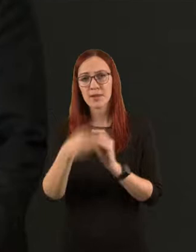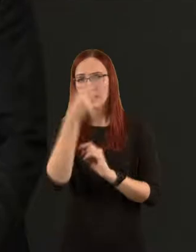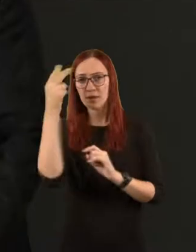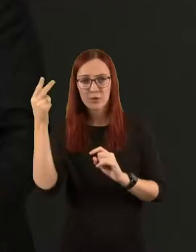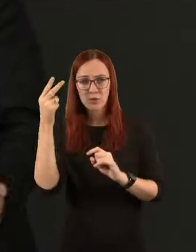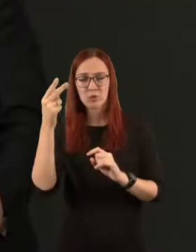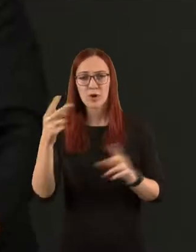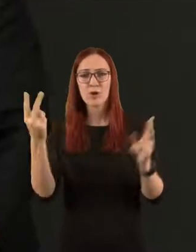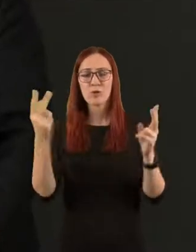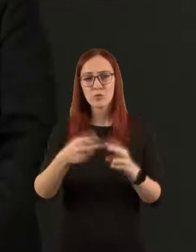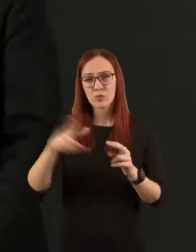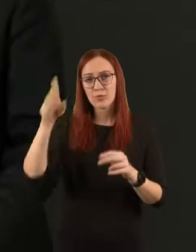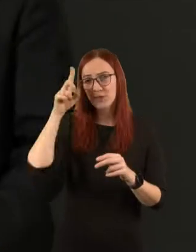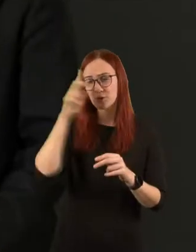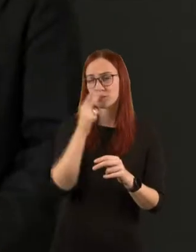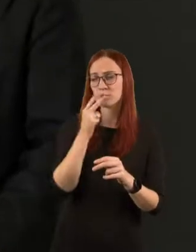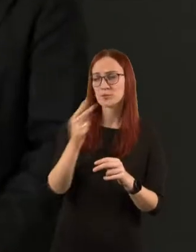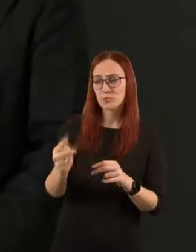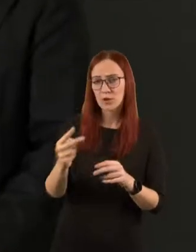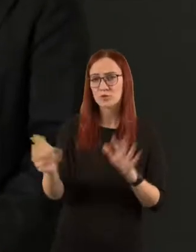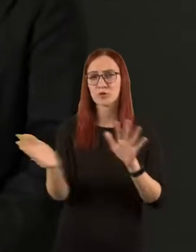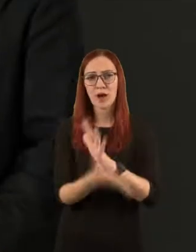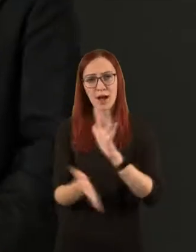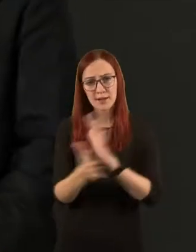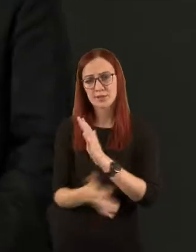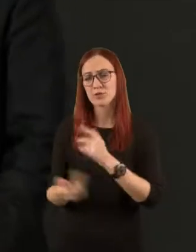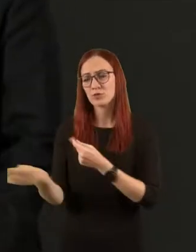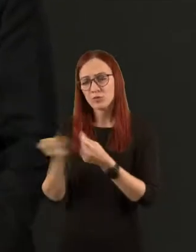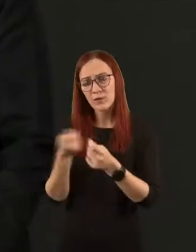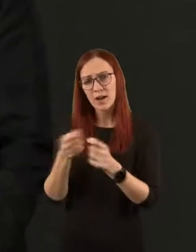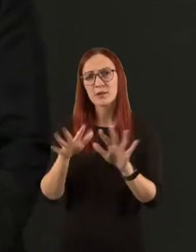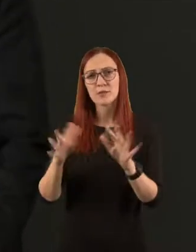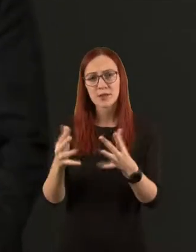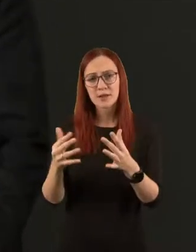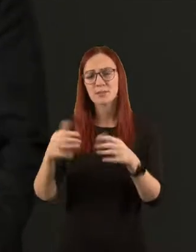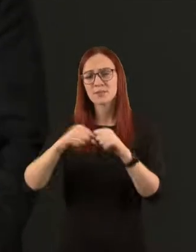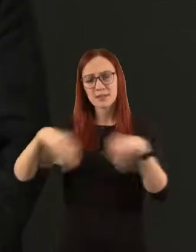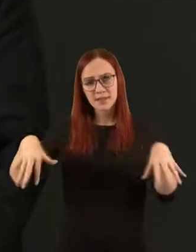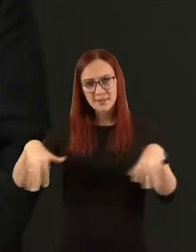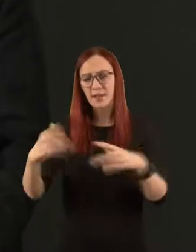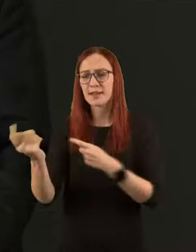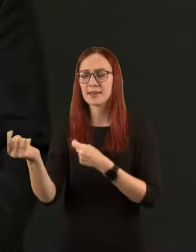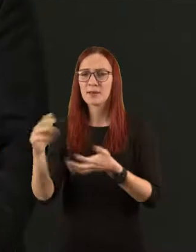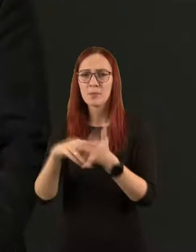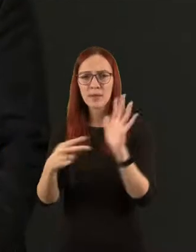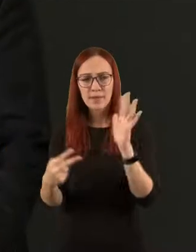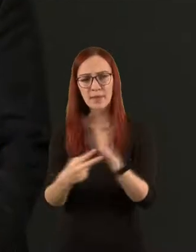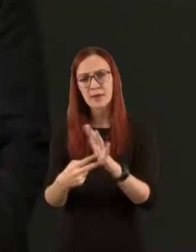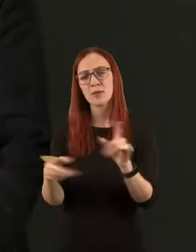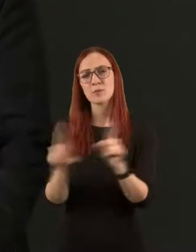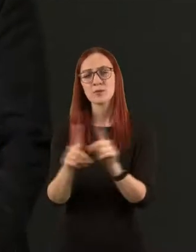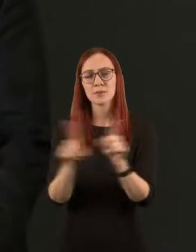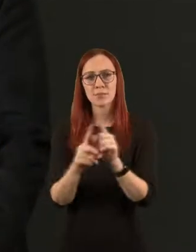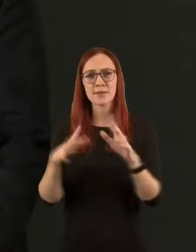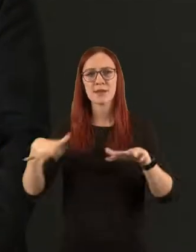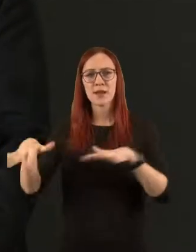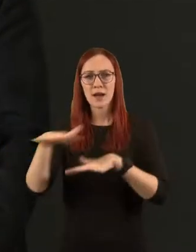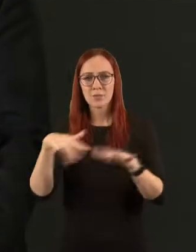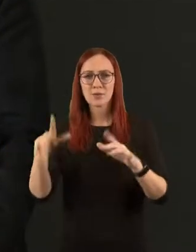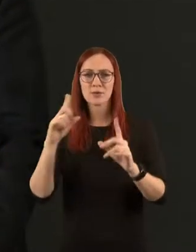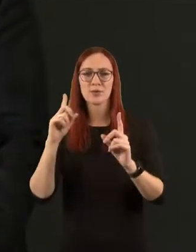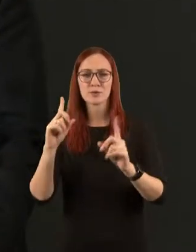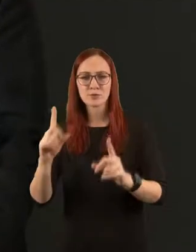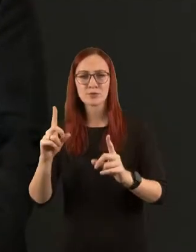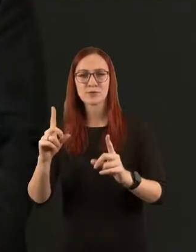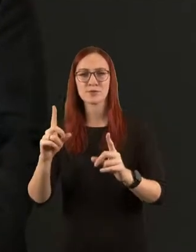action. The upcoming COP26 conference will be a critical moment to set out robust pathways to meet